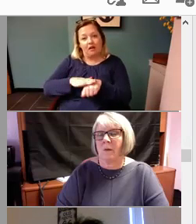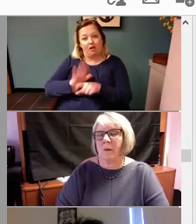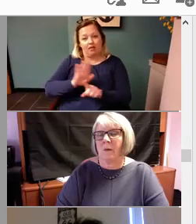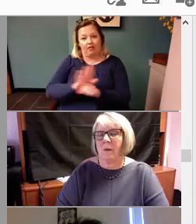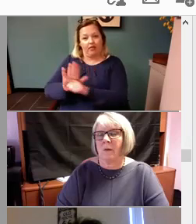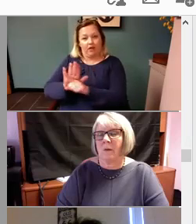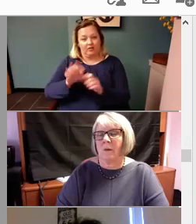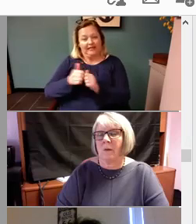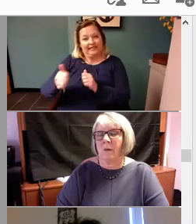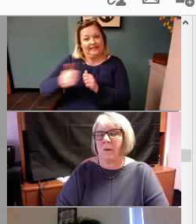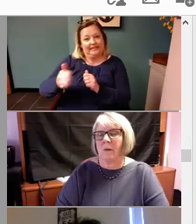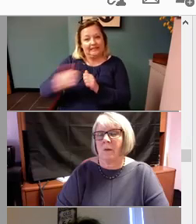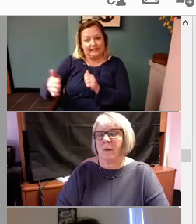distance.